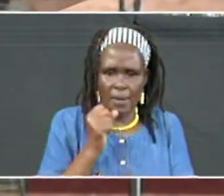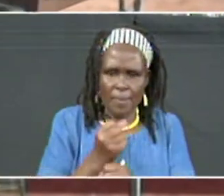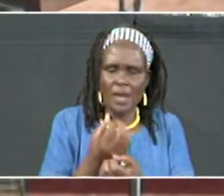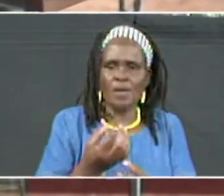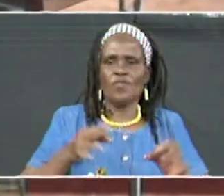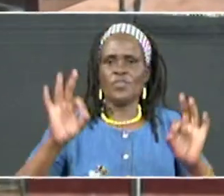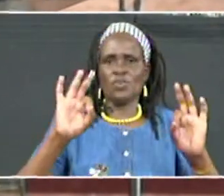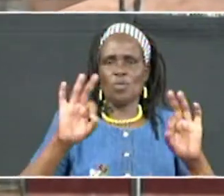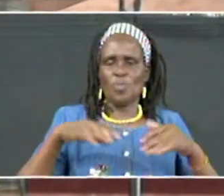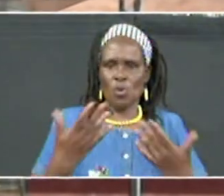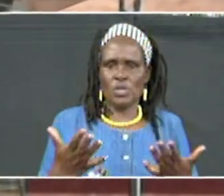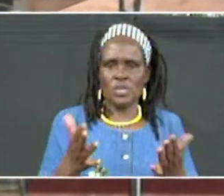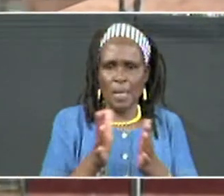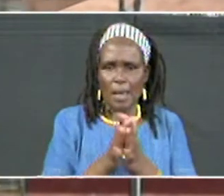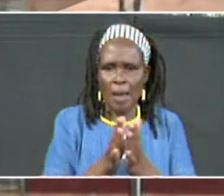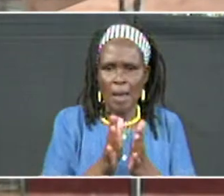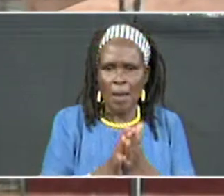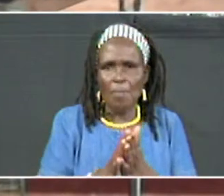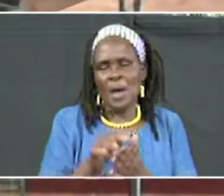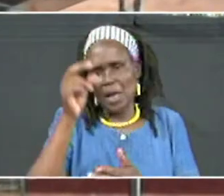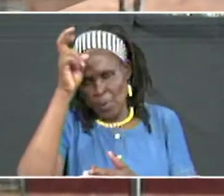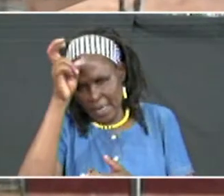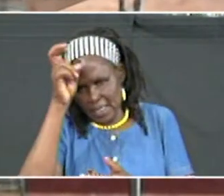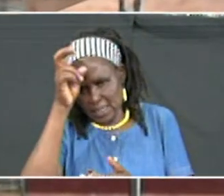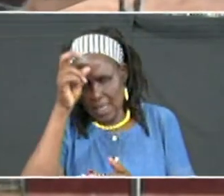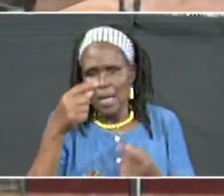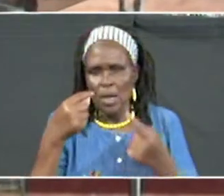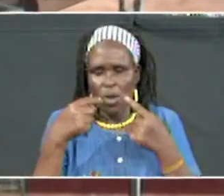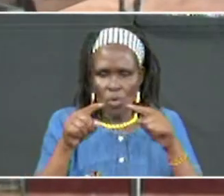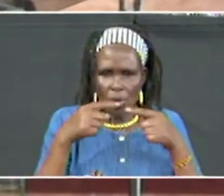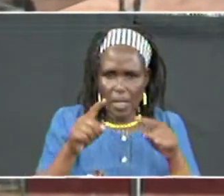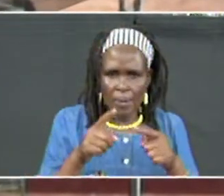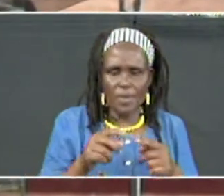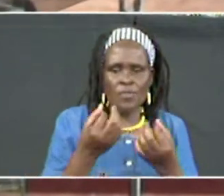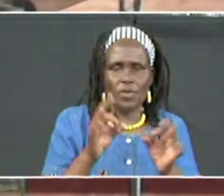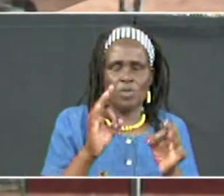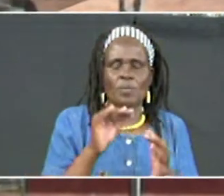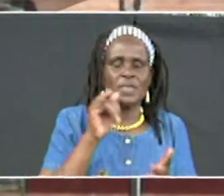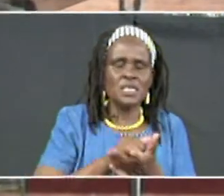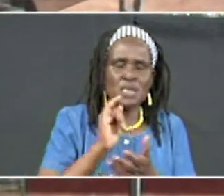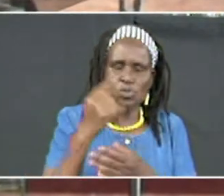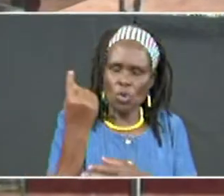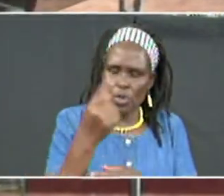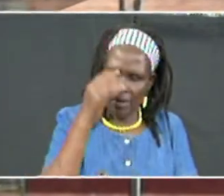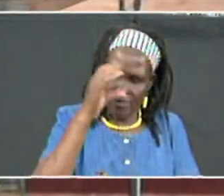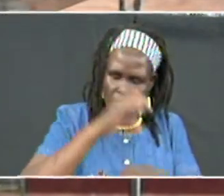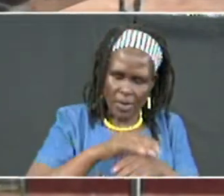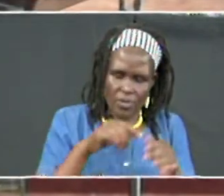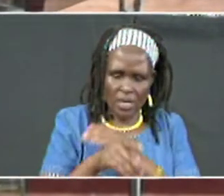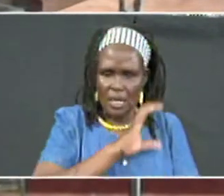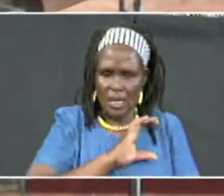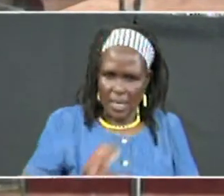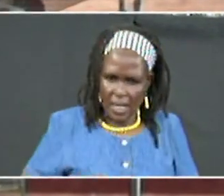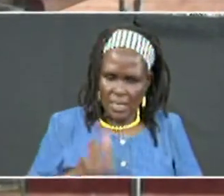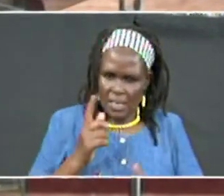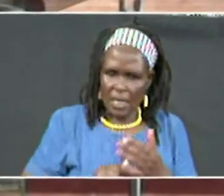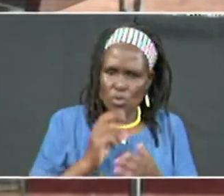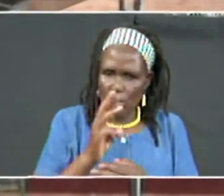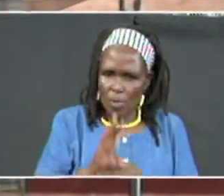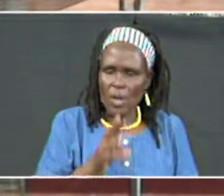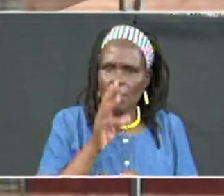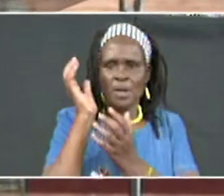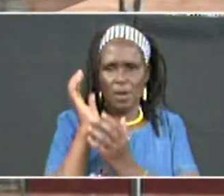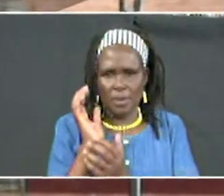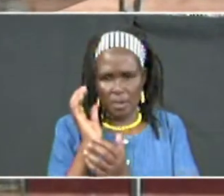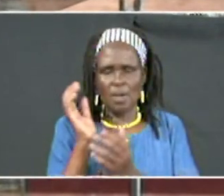wickedness by proclaiming the freedom that is only found in Christ. that we will be burdened by our friends, our